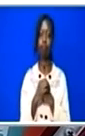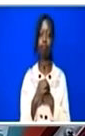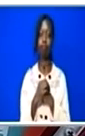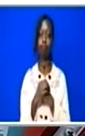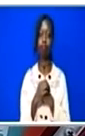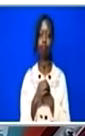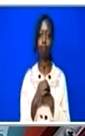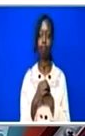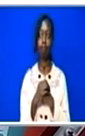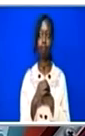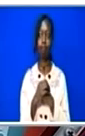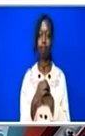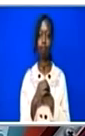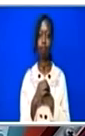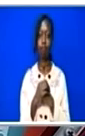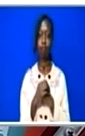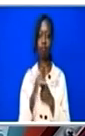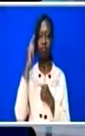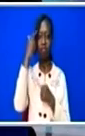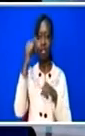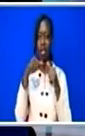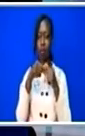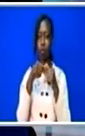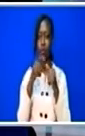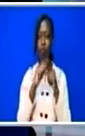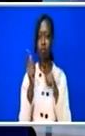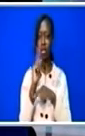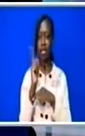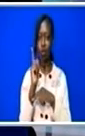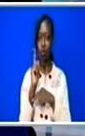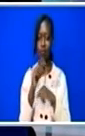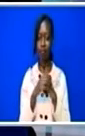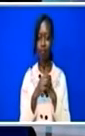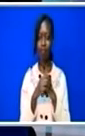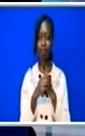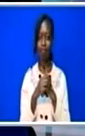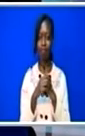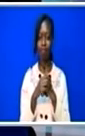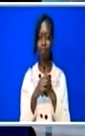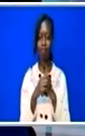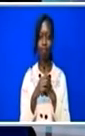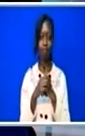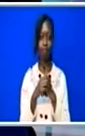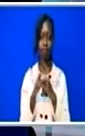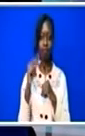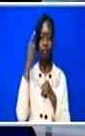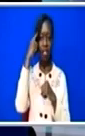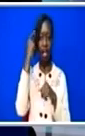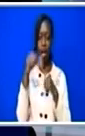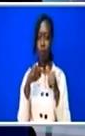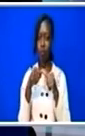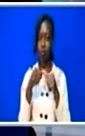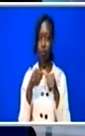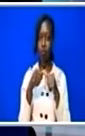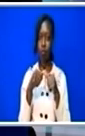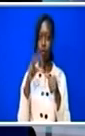Yes, wax. I'm thinking about candle wax. You're thinking of candle wax. Yes. You're not thinking of the